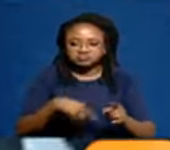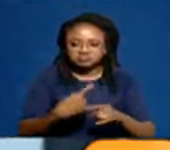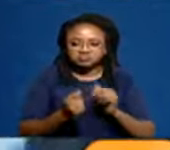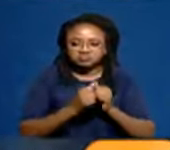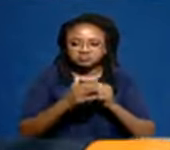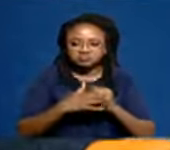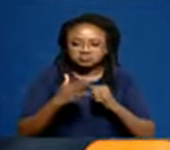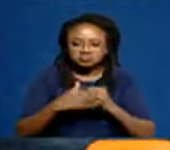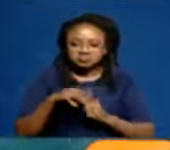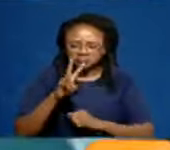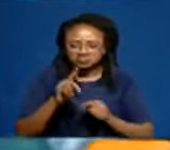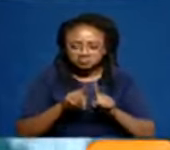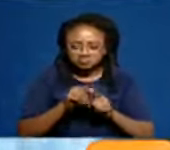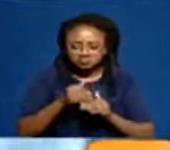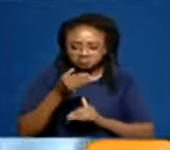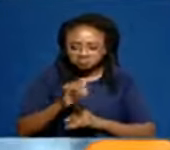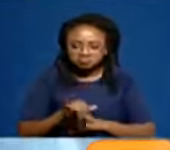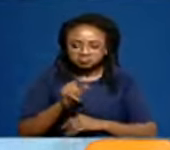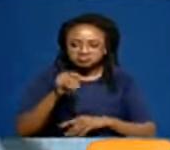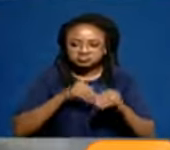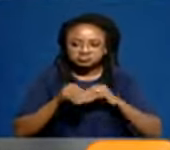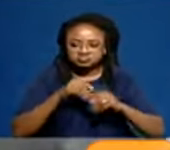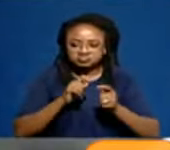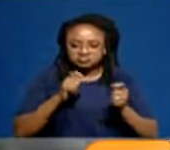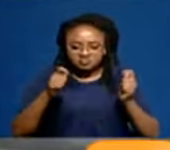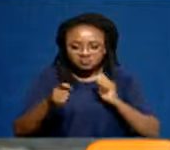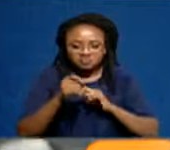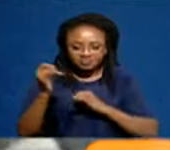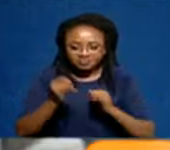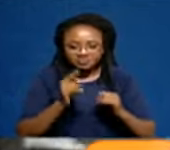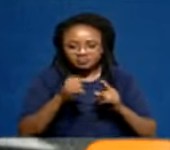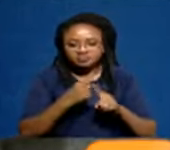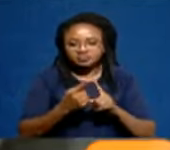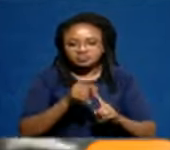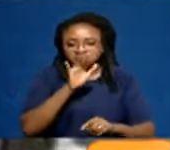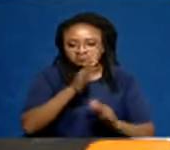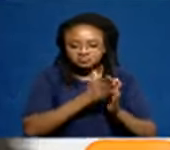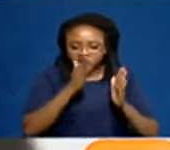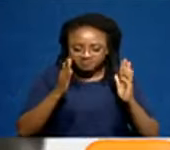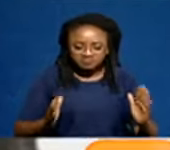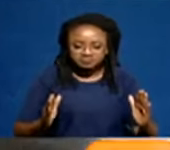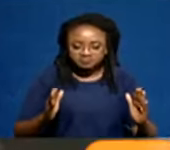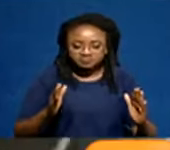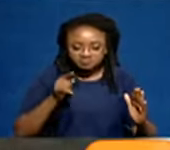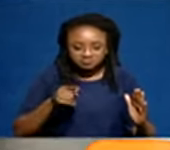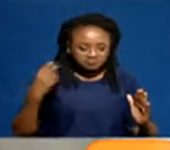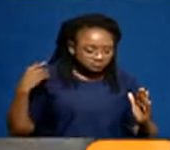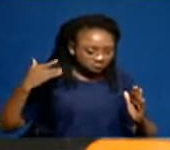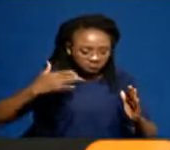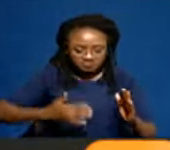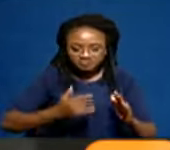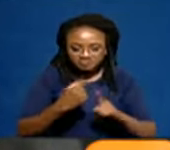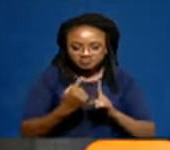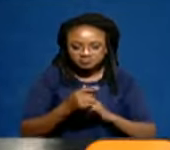1992. Subsequent pre-election reforms introduced a 2-5-year term limit for the president, a practice that has been there for the last